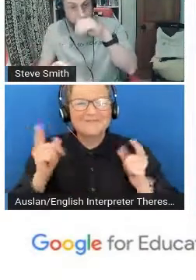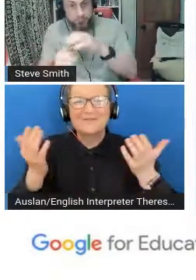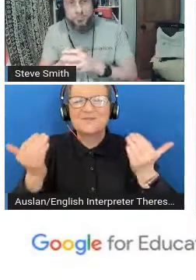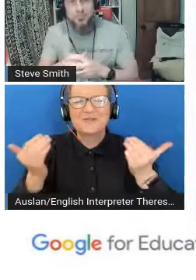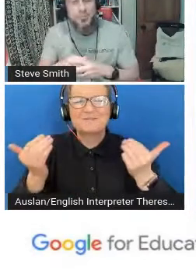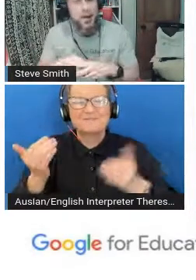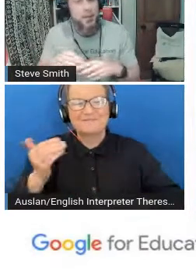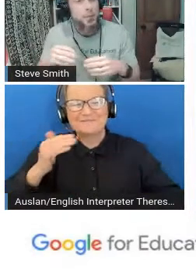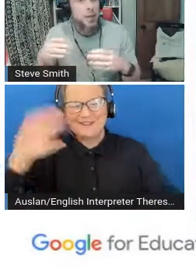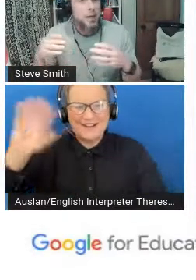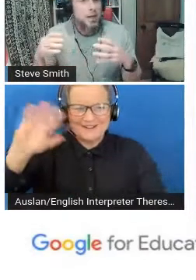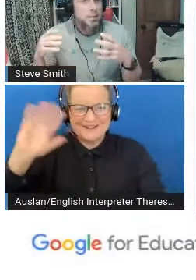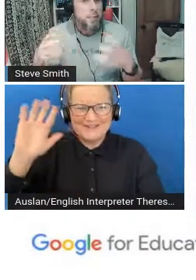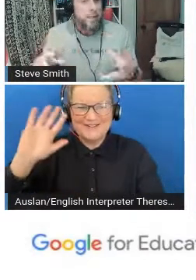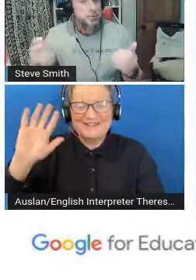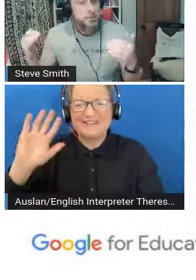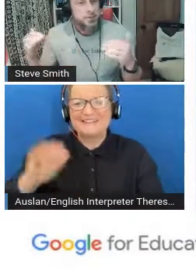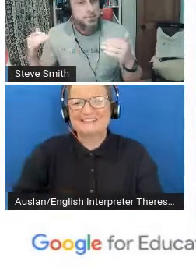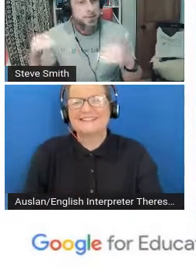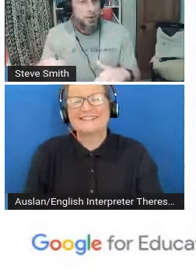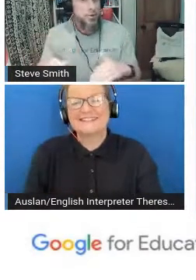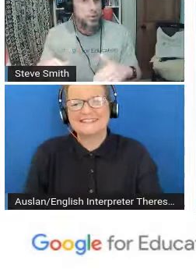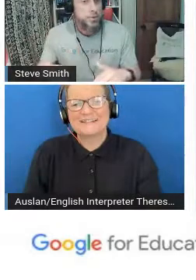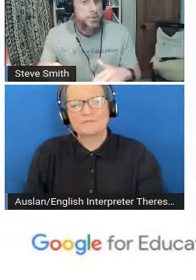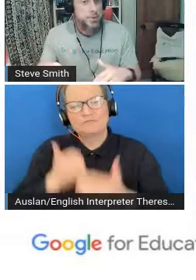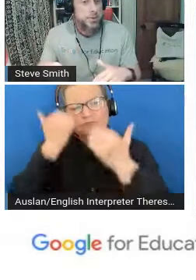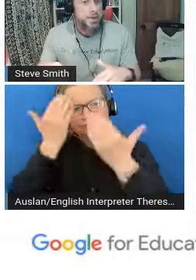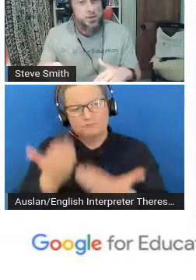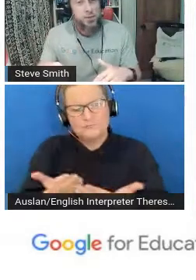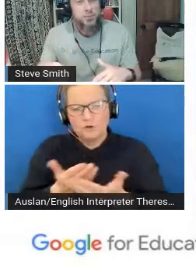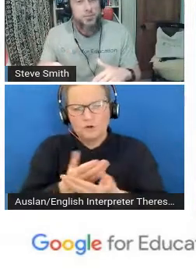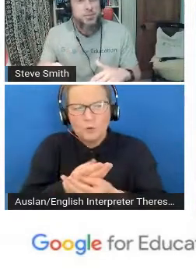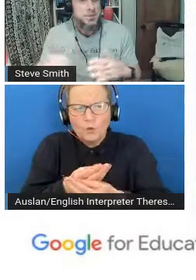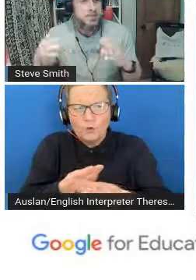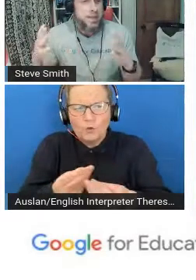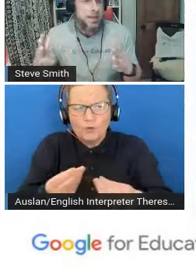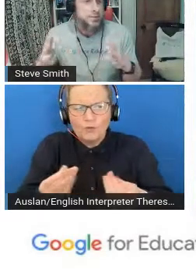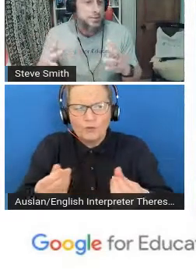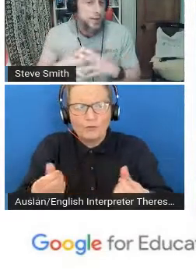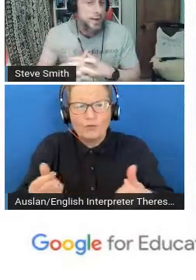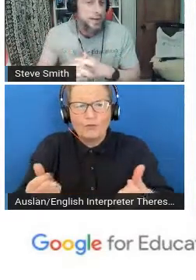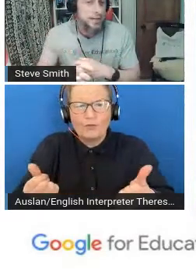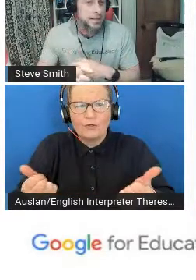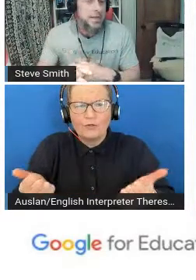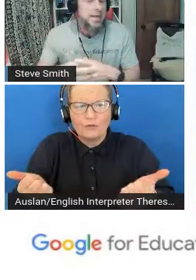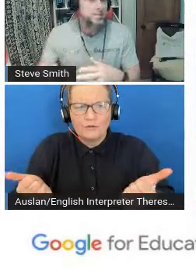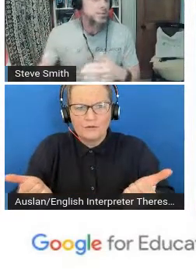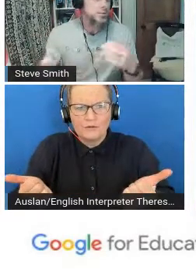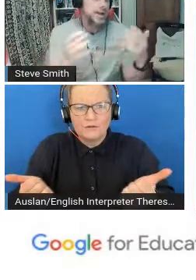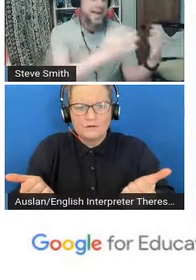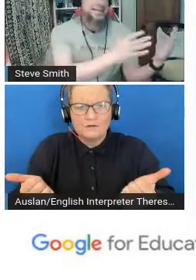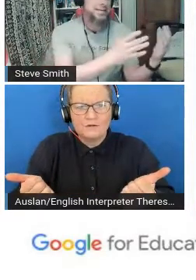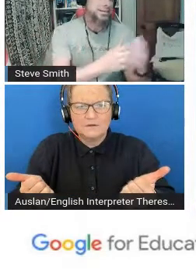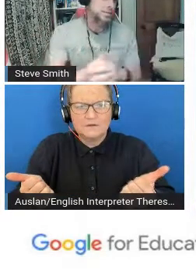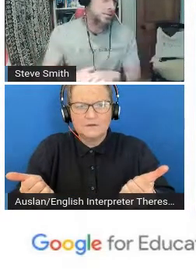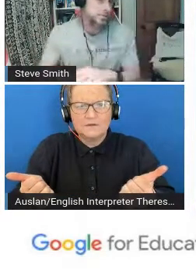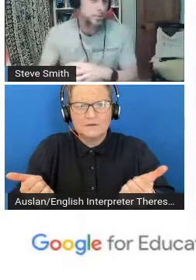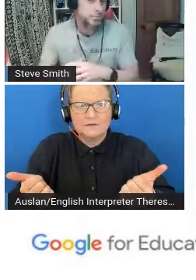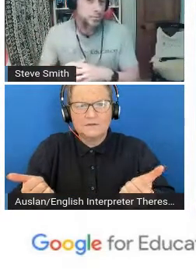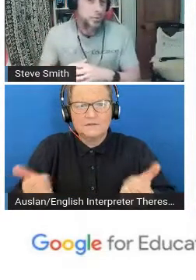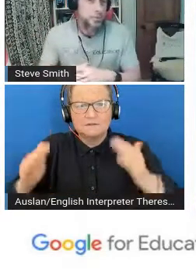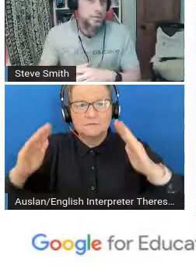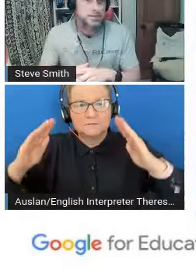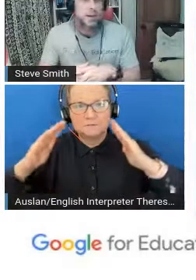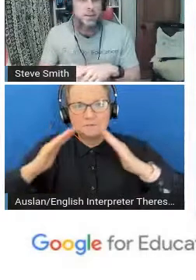hello. Paying respects to the earth that we stand on, to the house that we are in, and to our ancestors who have